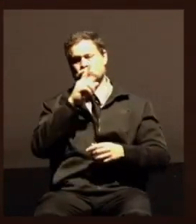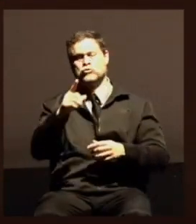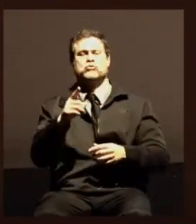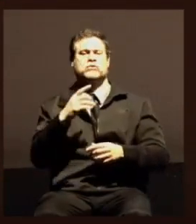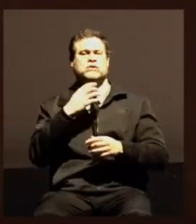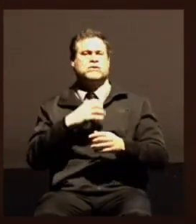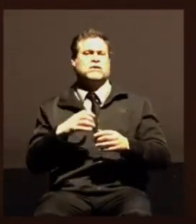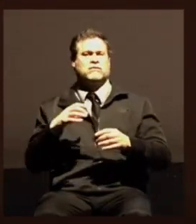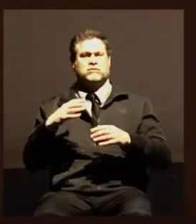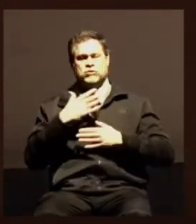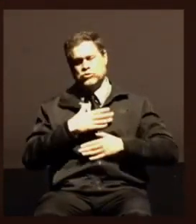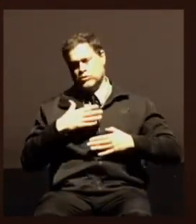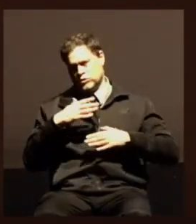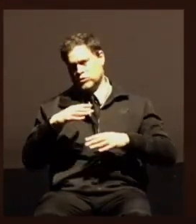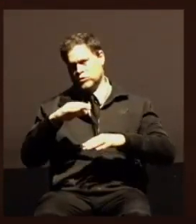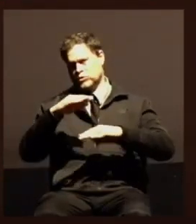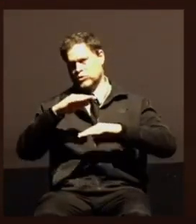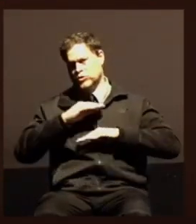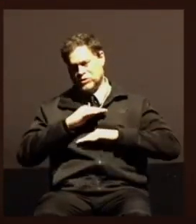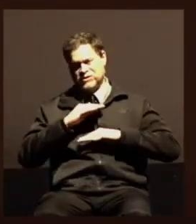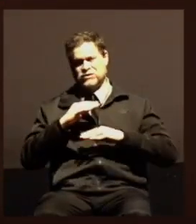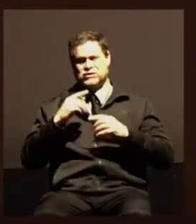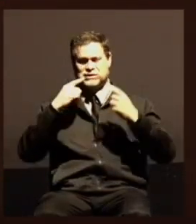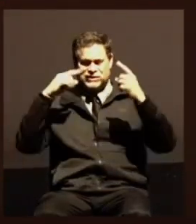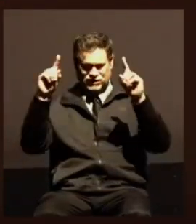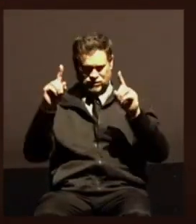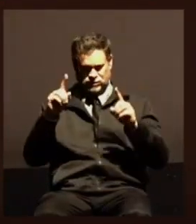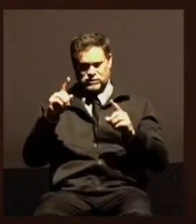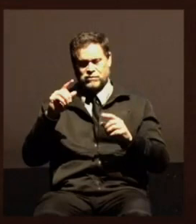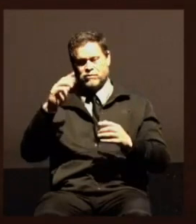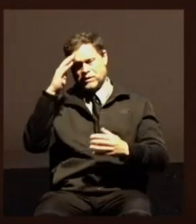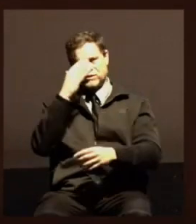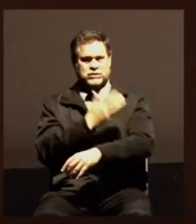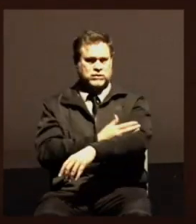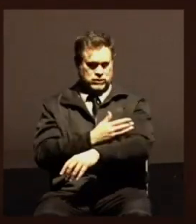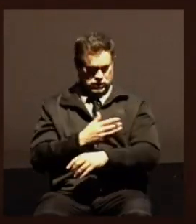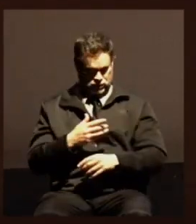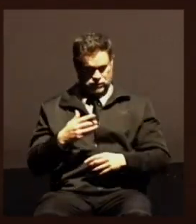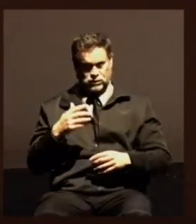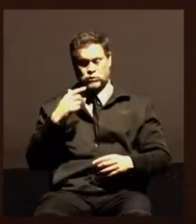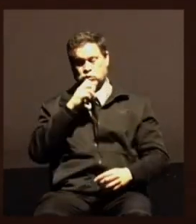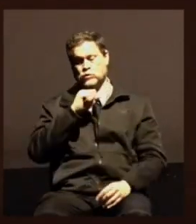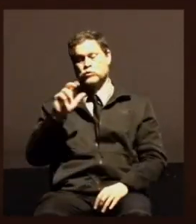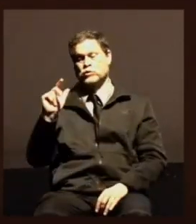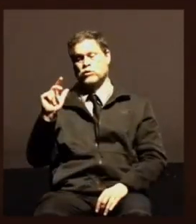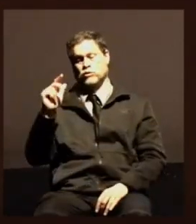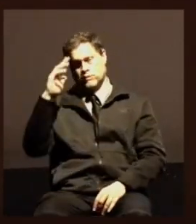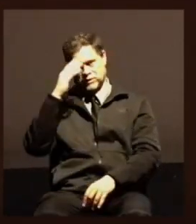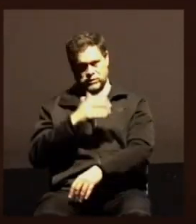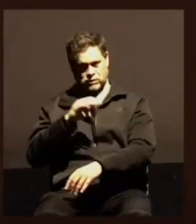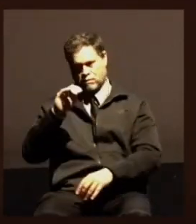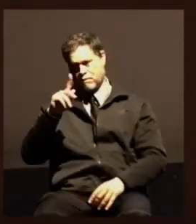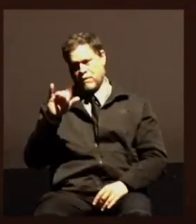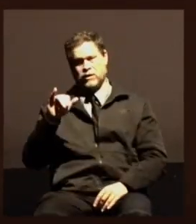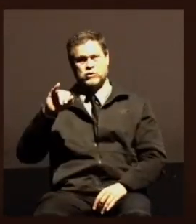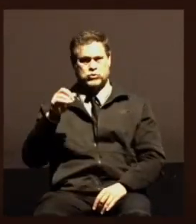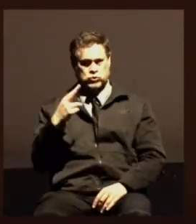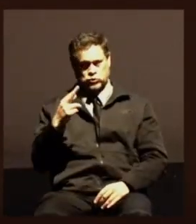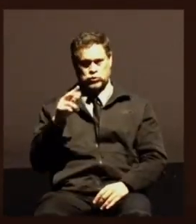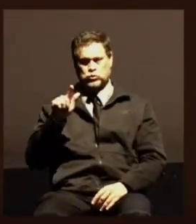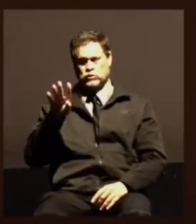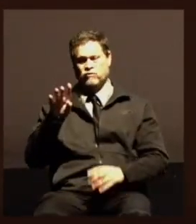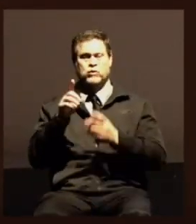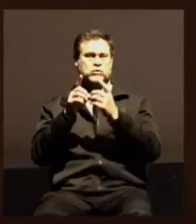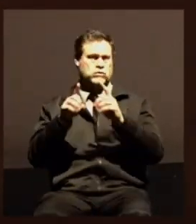achievement, and my son, Mikey, was that desire for me. Okay, at 23, I had my son, Mikey Jr. At 24, I was